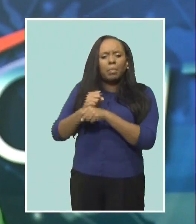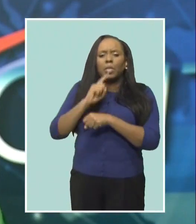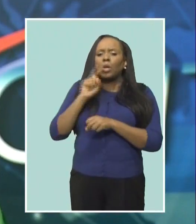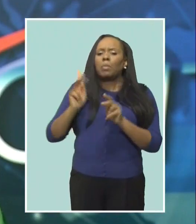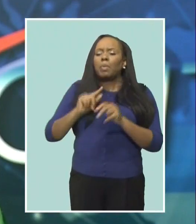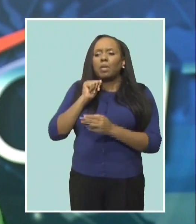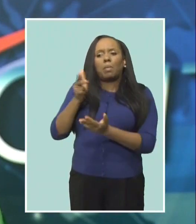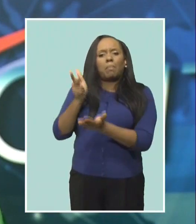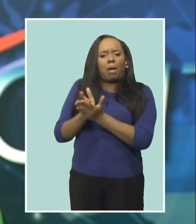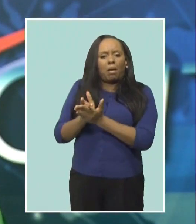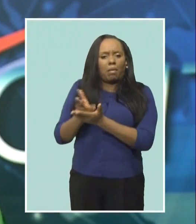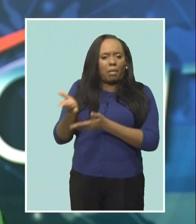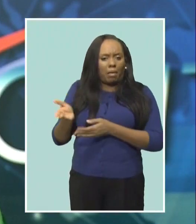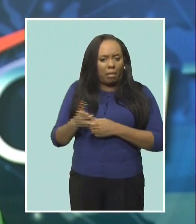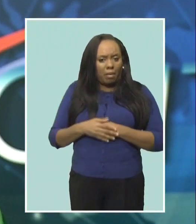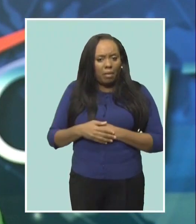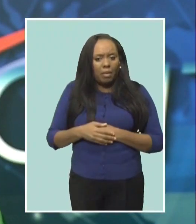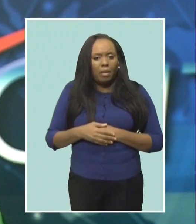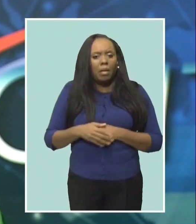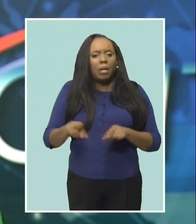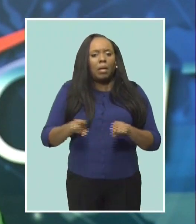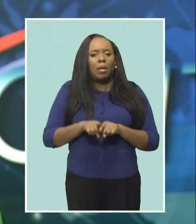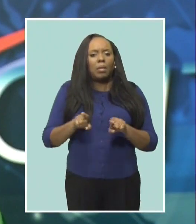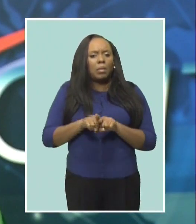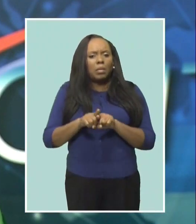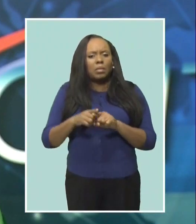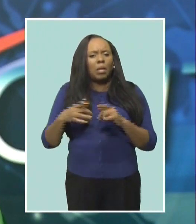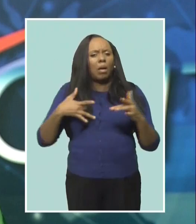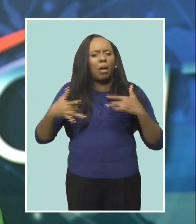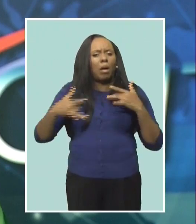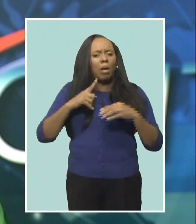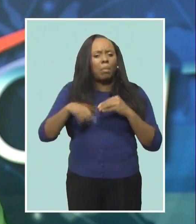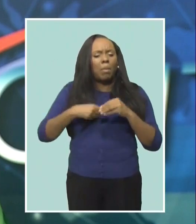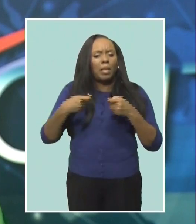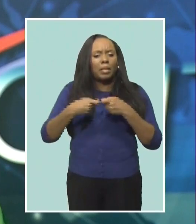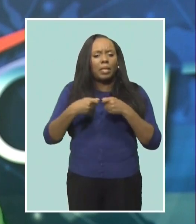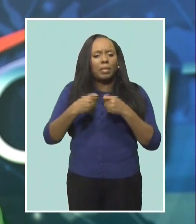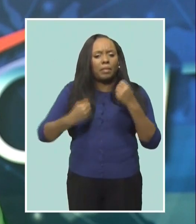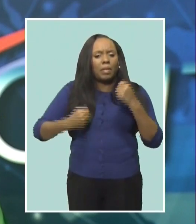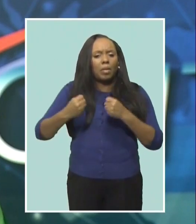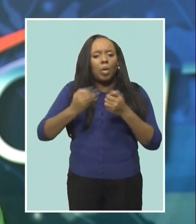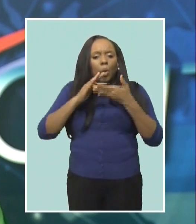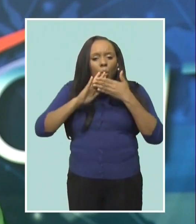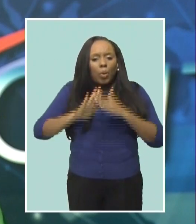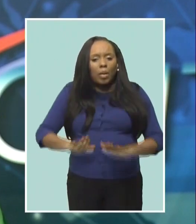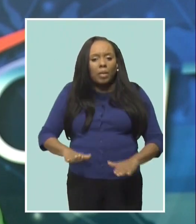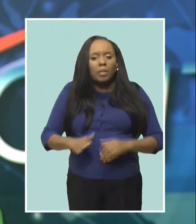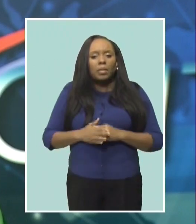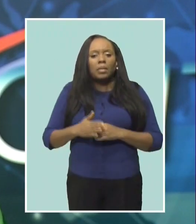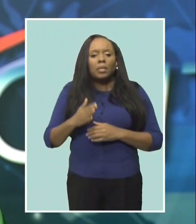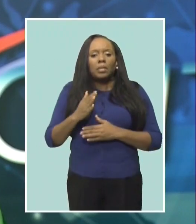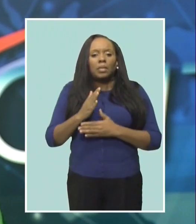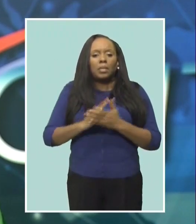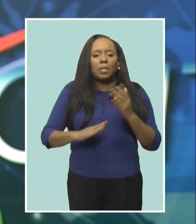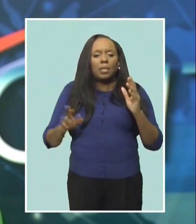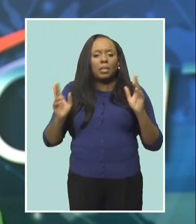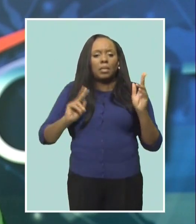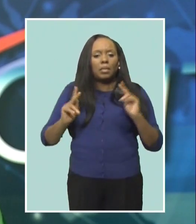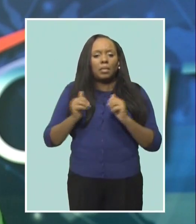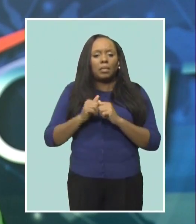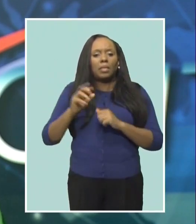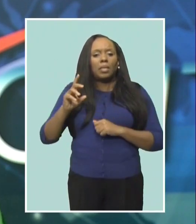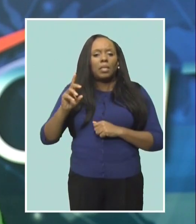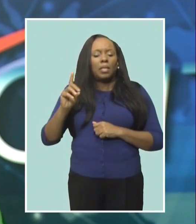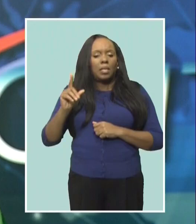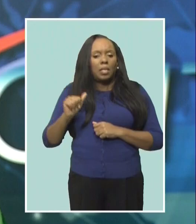Additionally, Senator Parris raised concerns about the quietness of electric vehicles and says provisions must be made for those with disabilities to